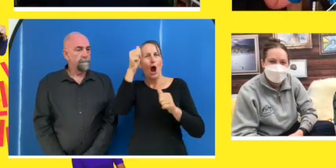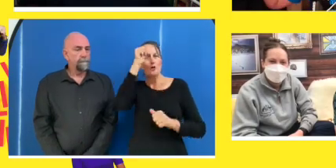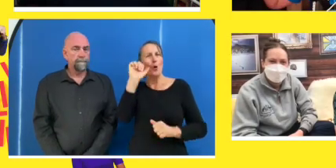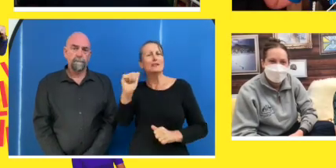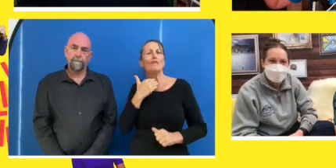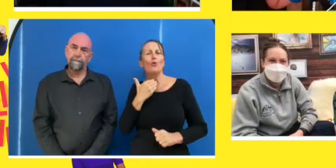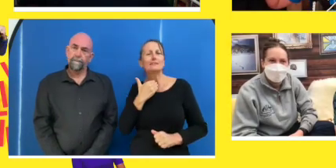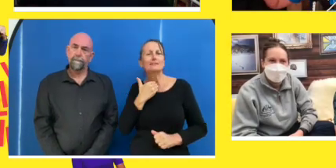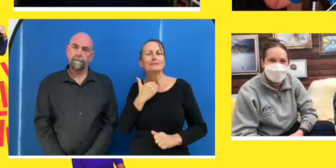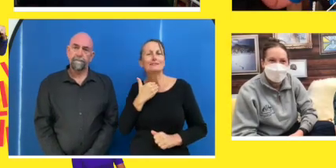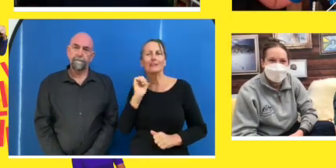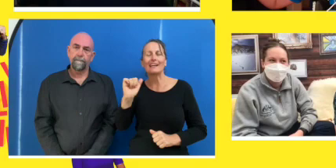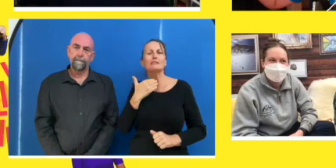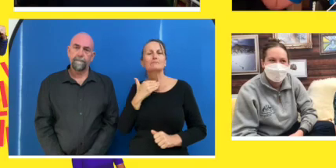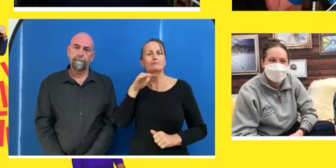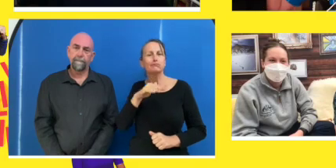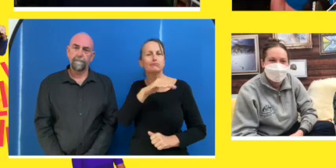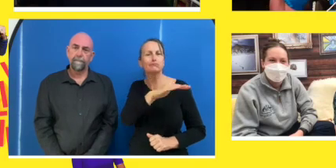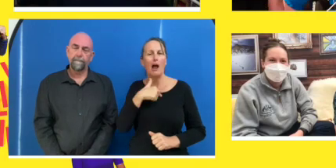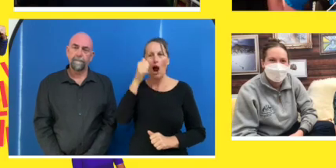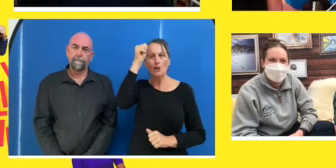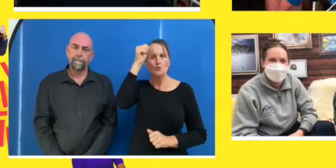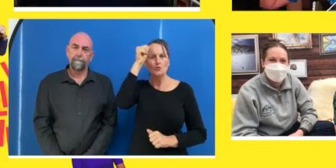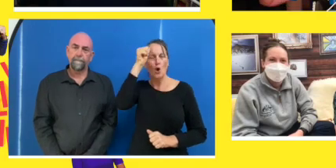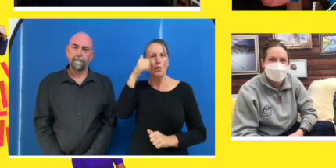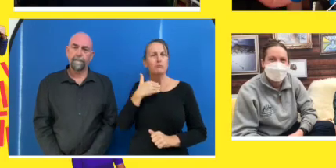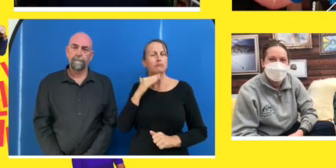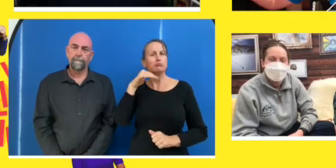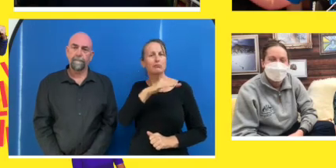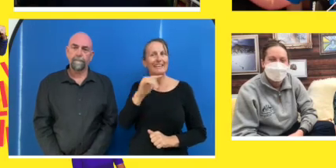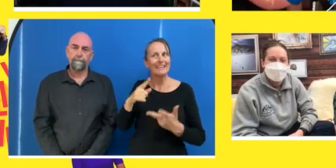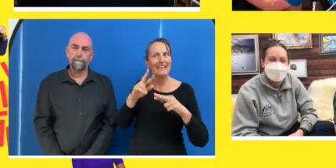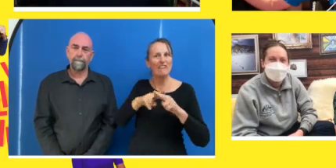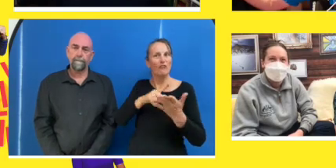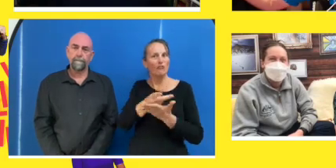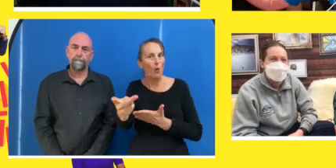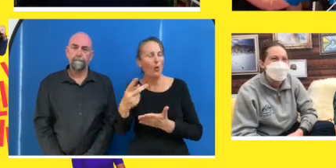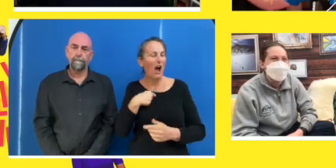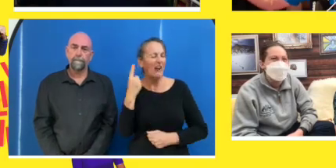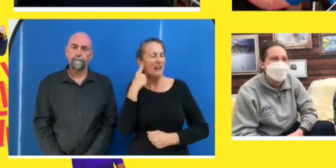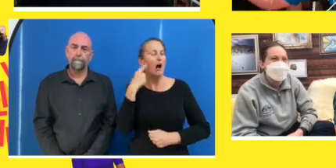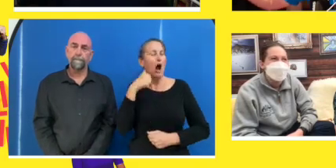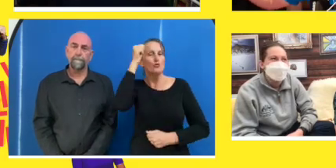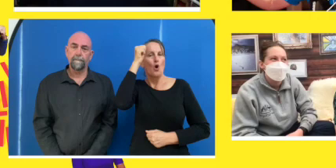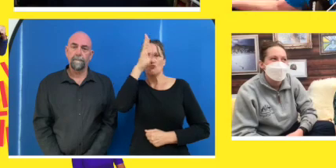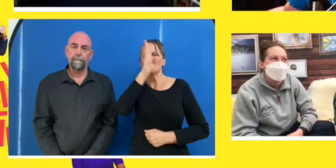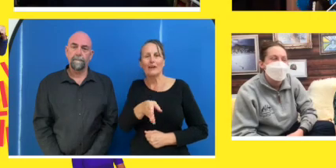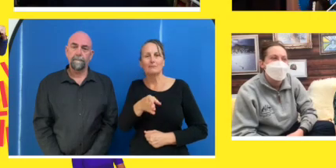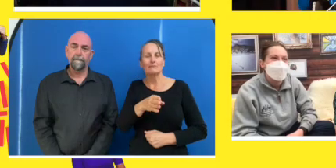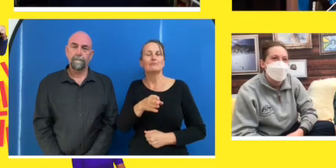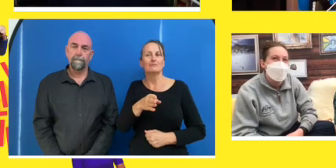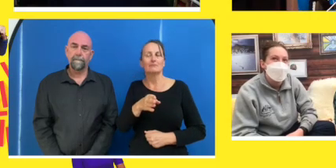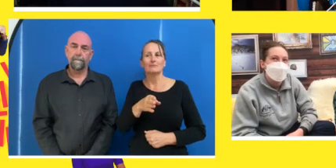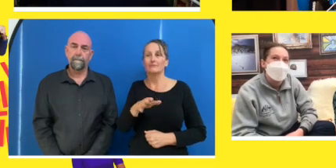any stage that he'd actually fallen over and it was actually a scream of help me, or were you fine? No, I think working with Pat for